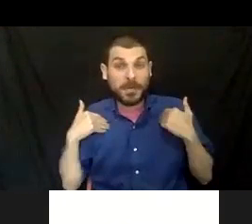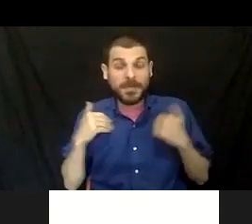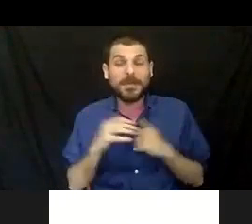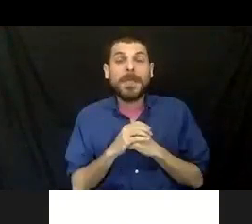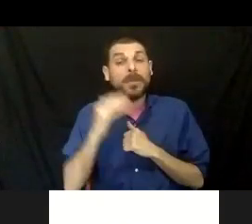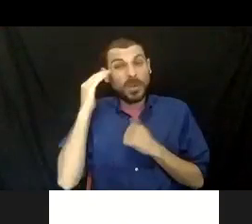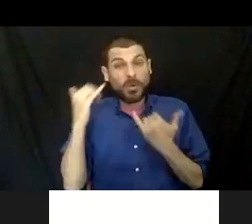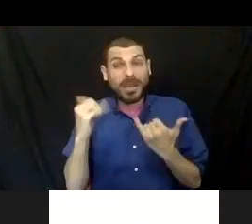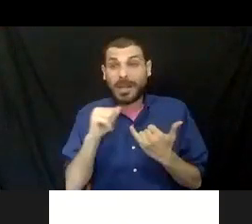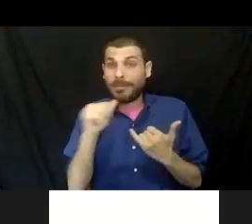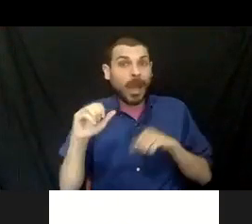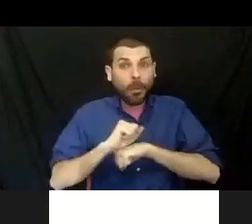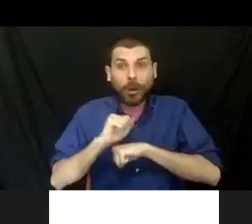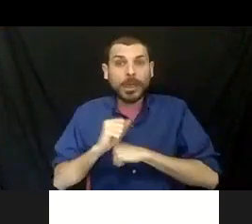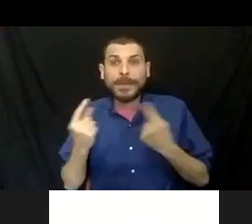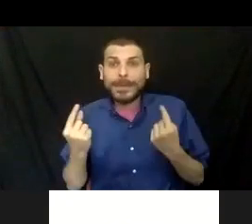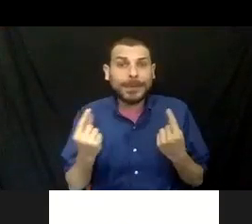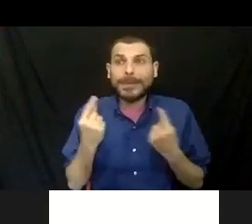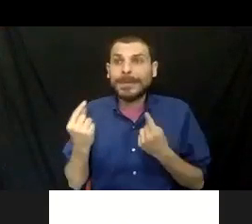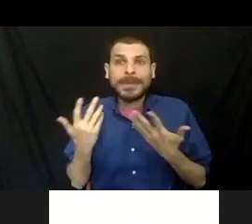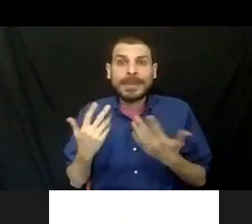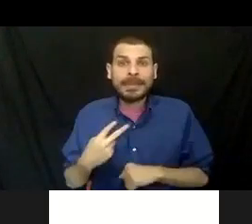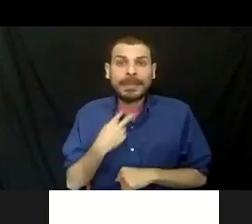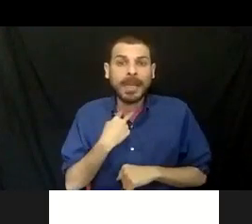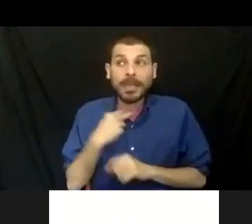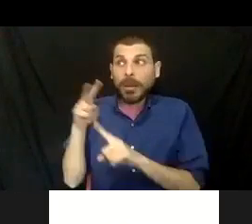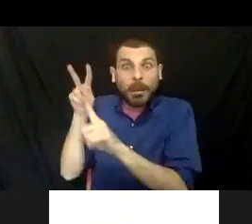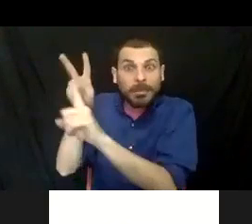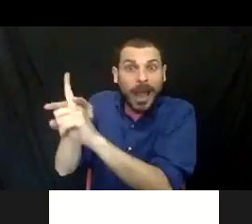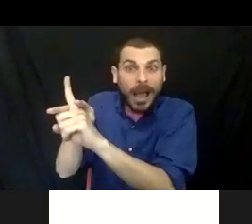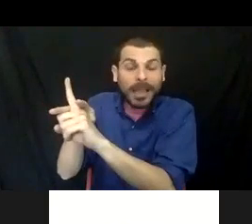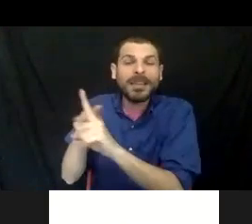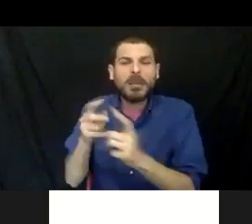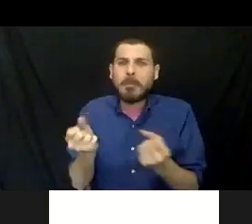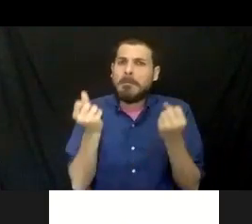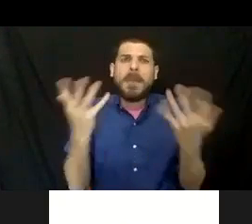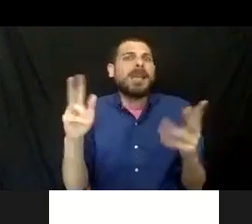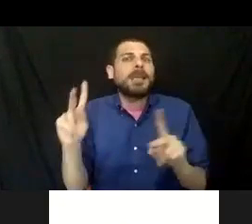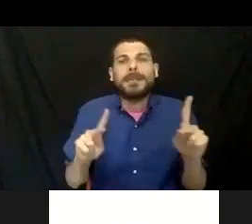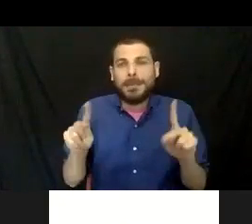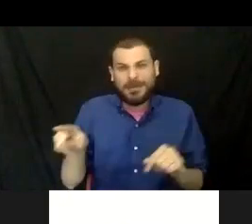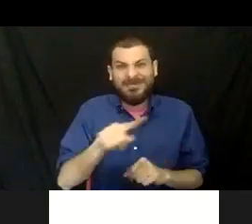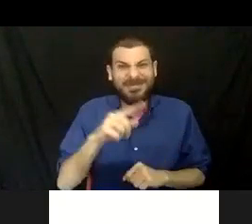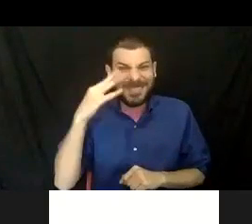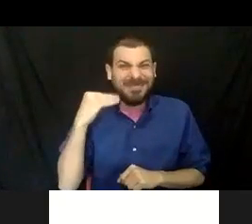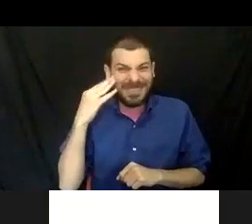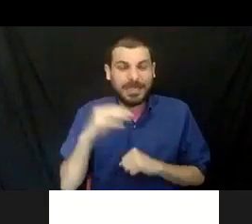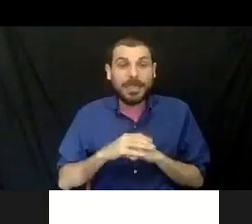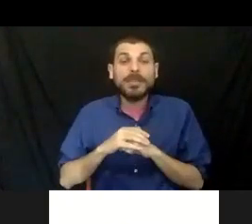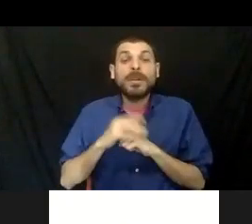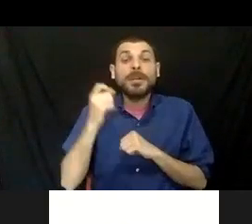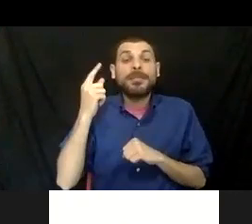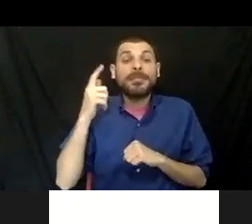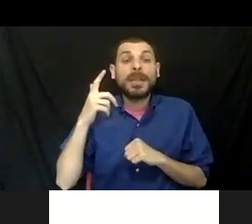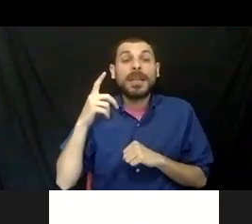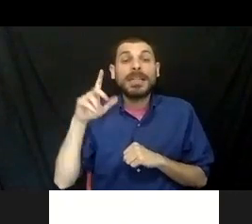on a lot of people's minds right now. Like David and Hope, I'm not going to be giving